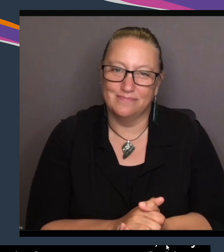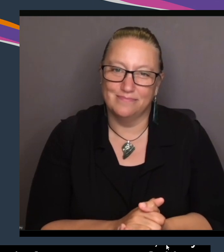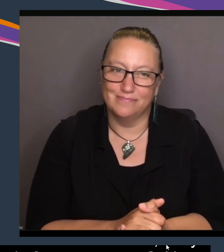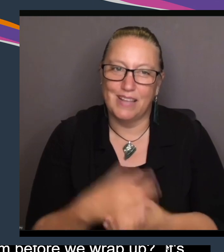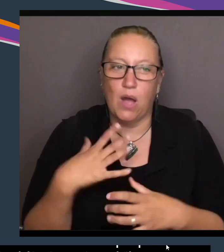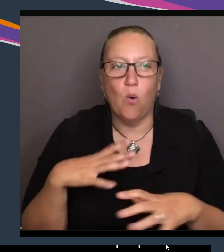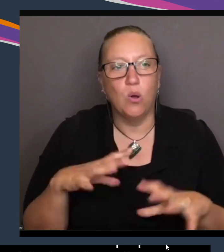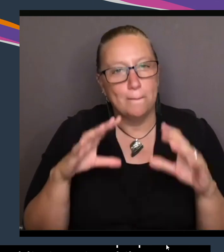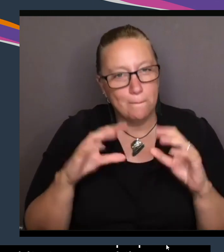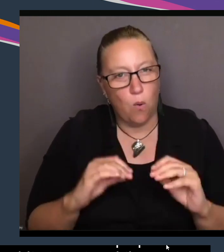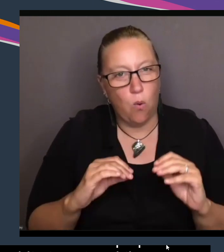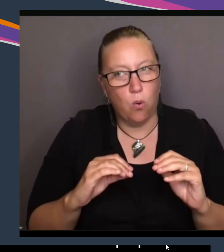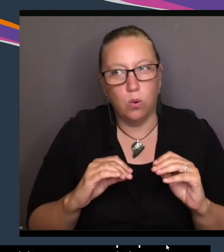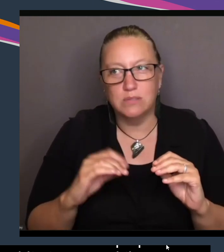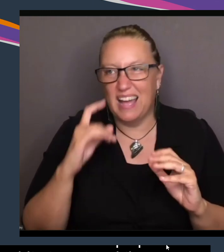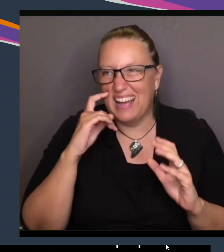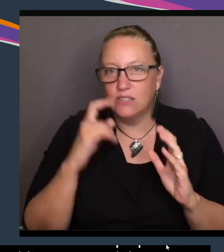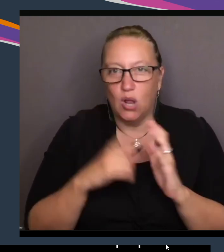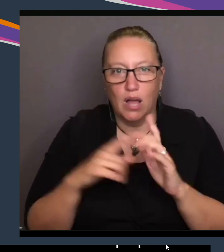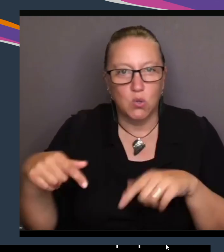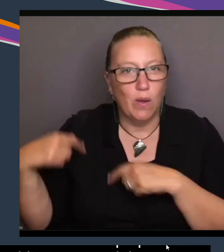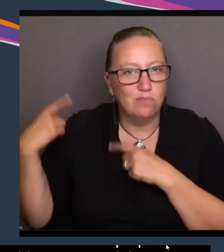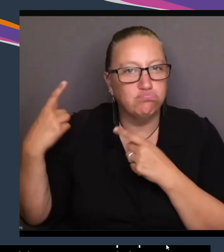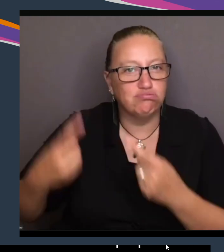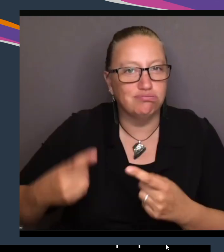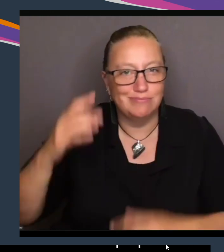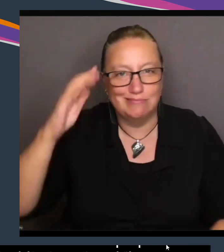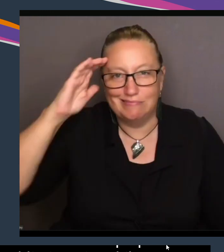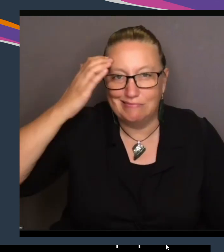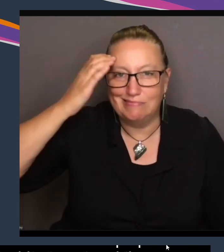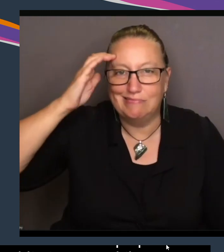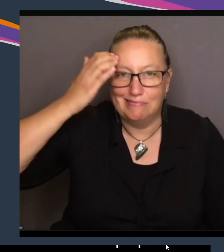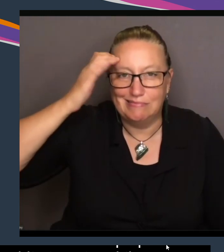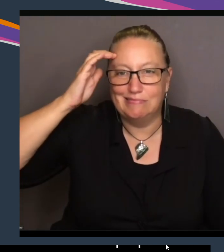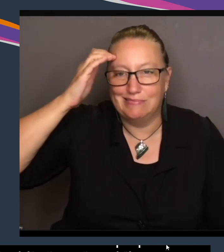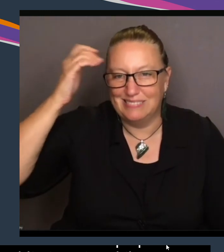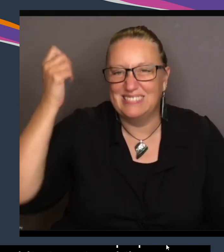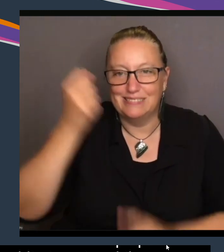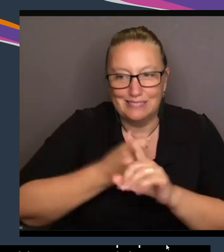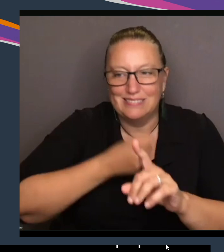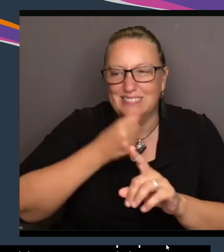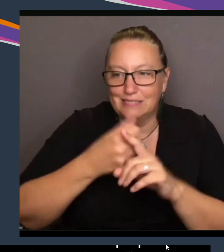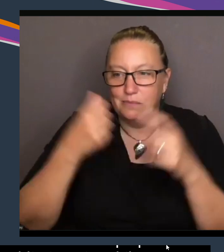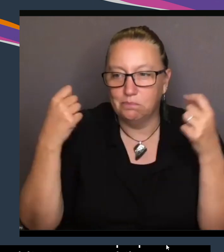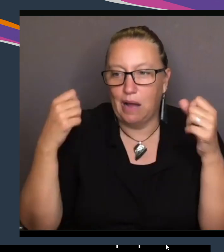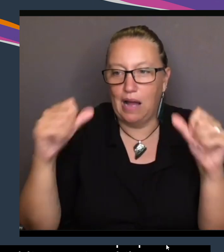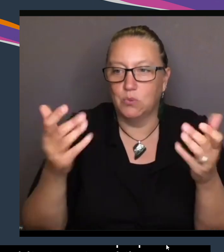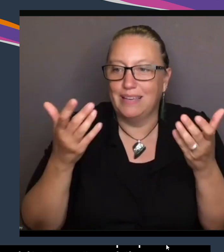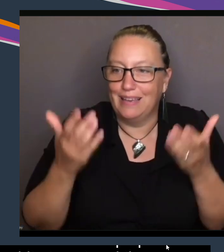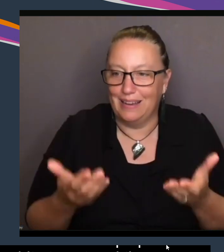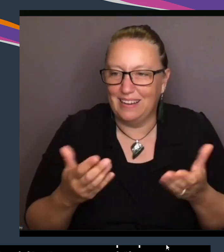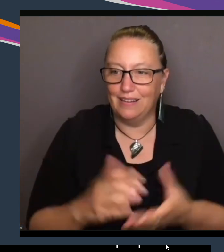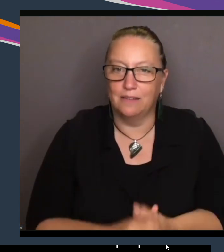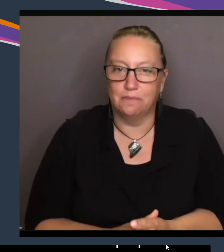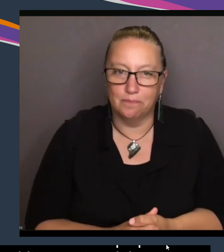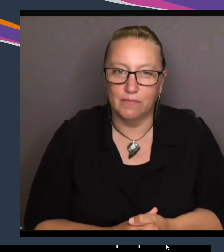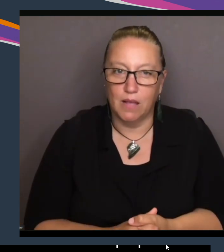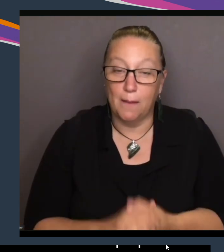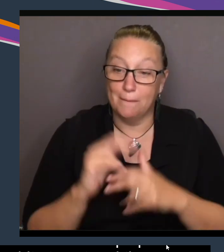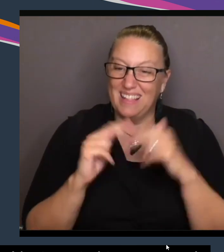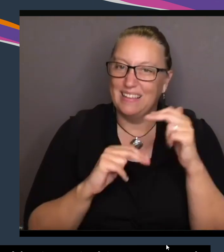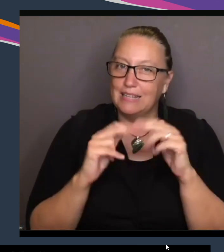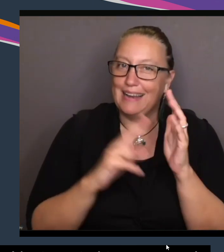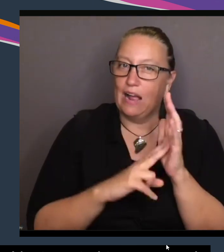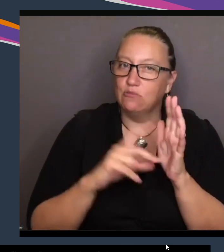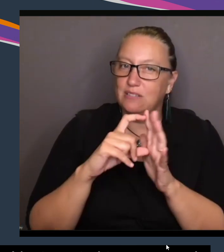taken us to get us to this point. Building a national disability research program doesn't happen overnight. The